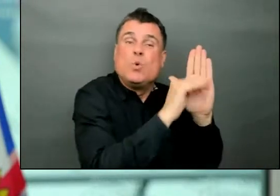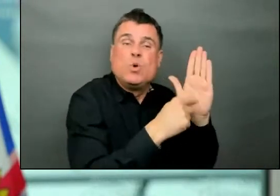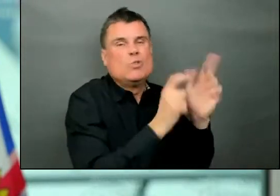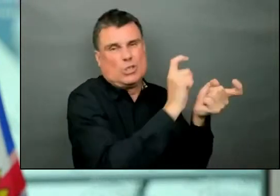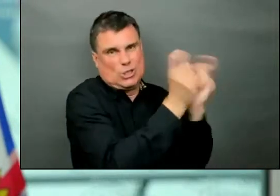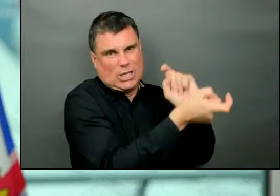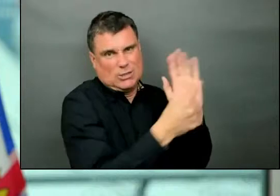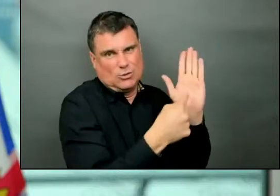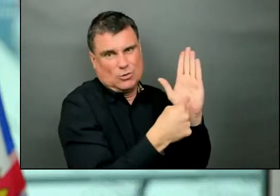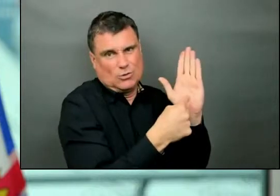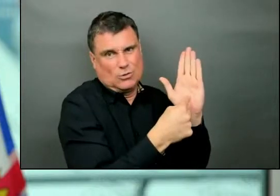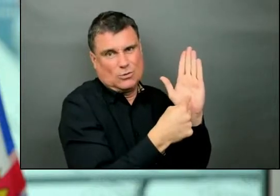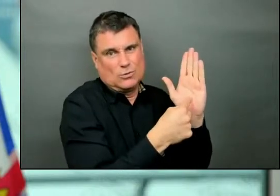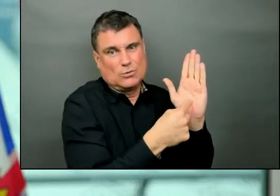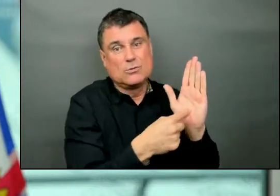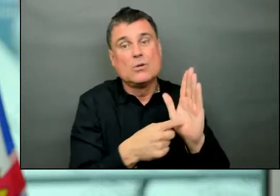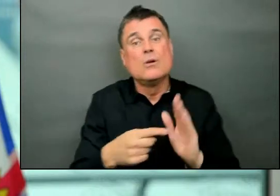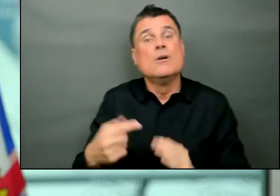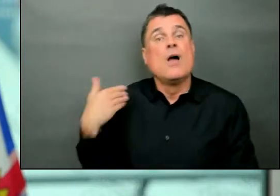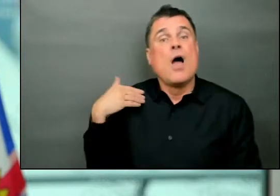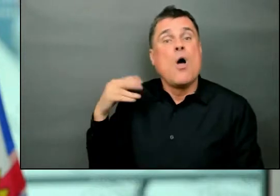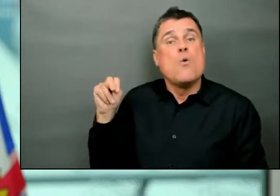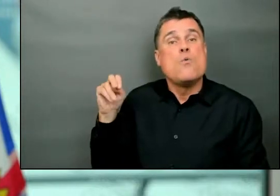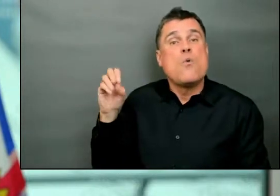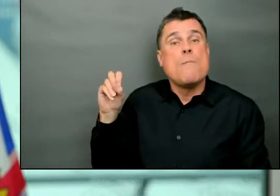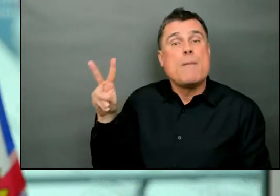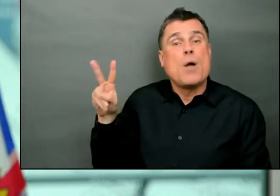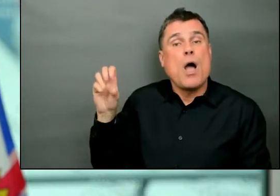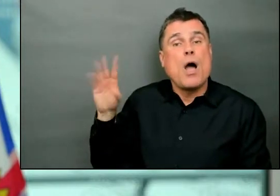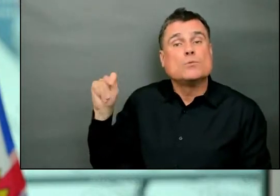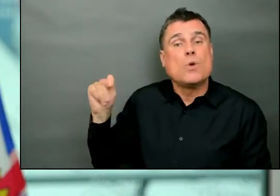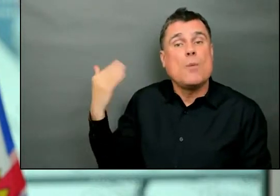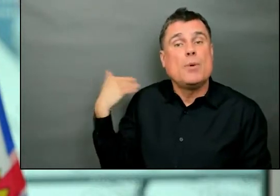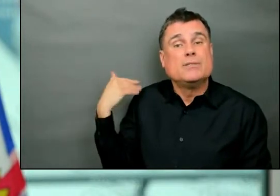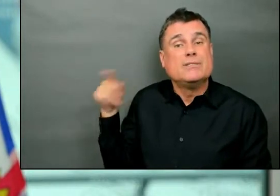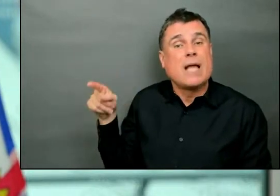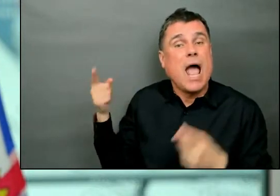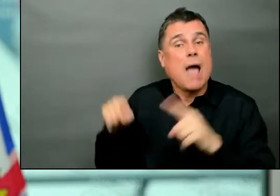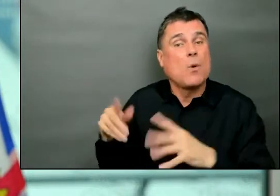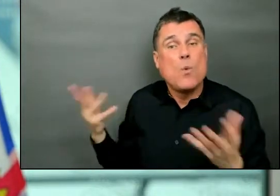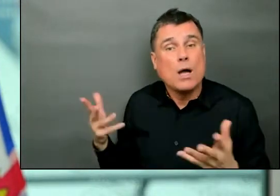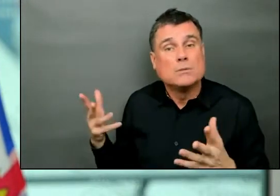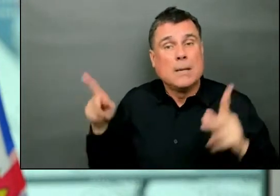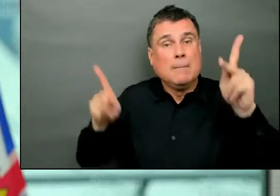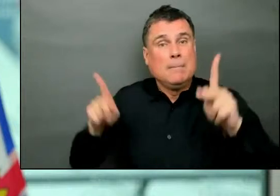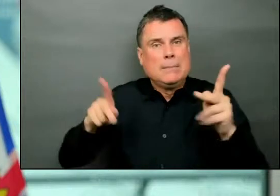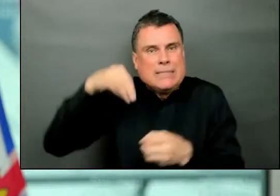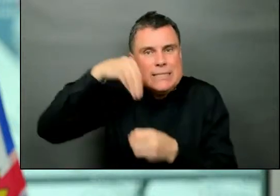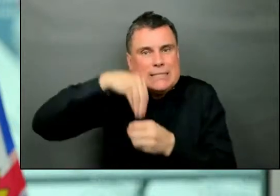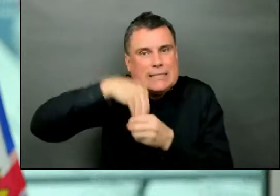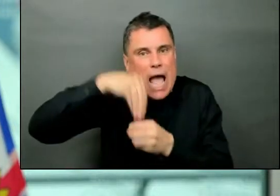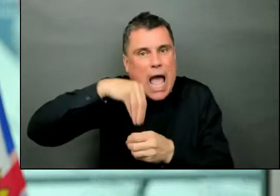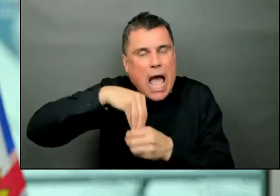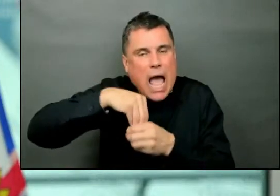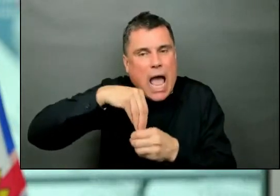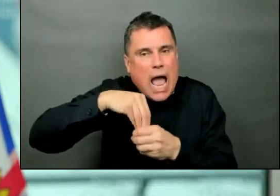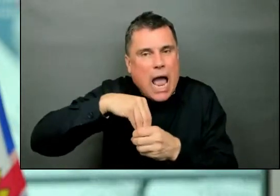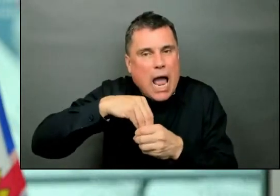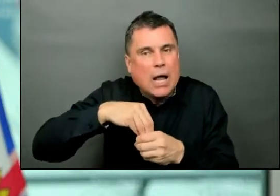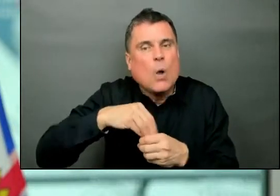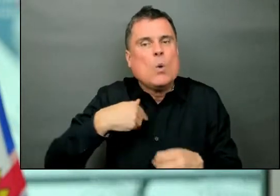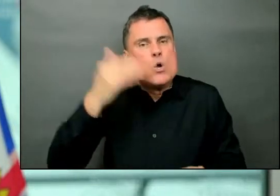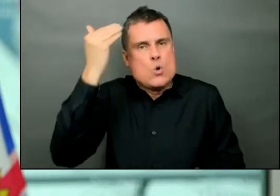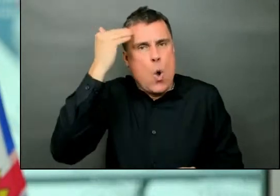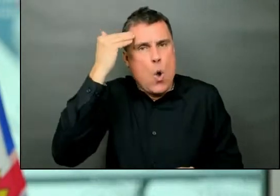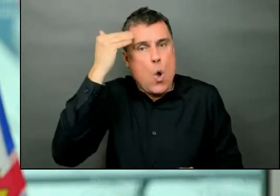recognized that this virus transmits more easily in the winter weather, and it has to do with humidity and